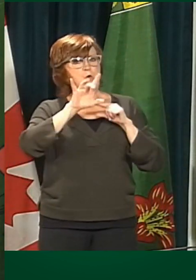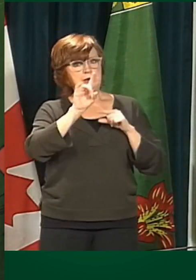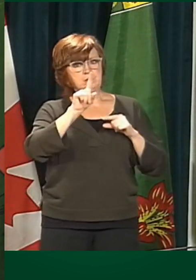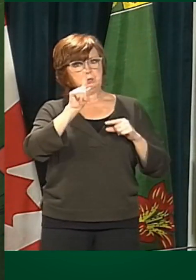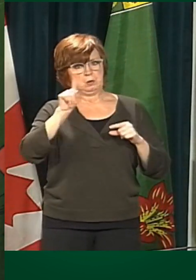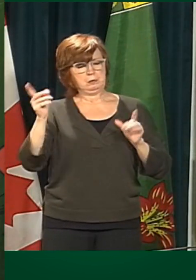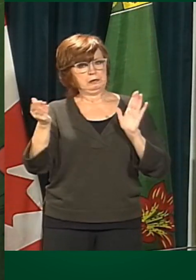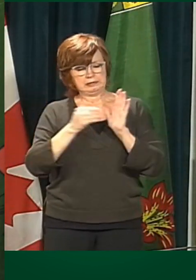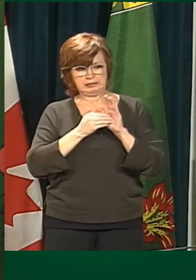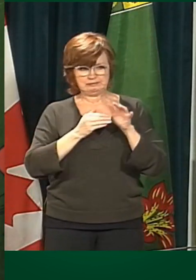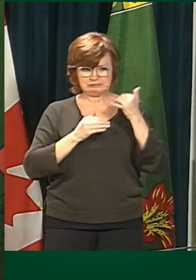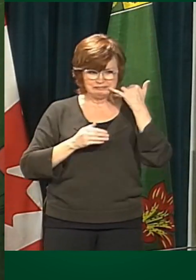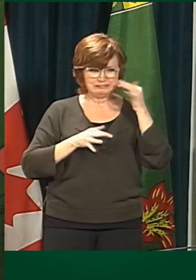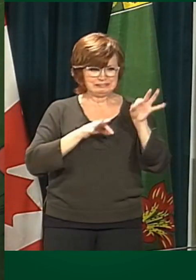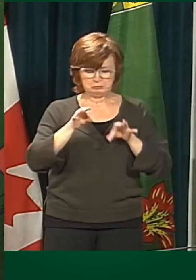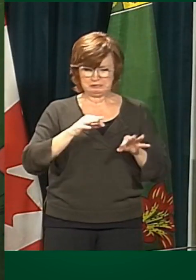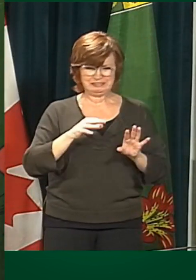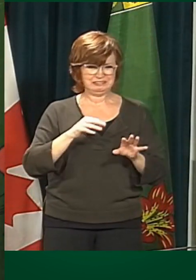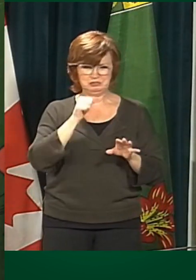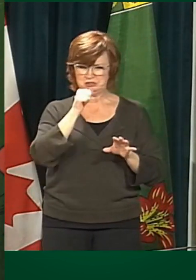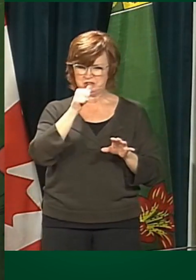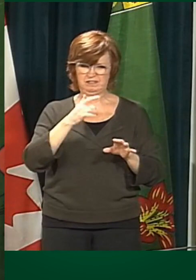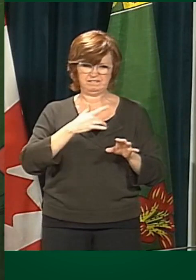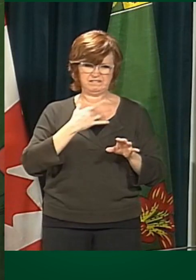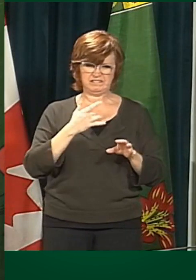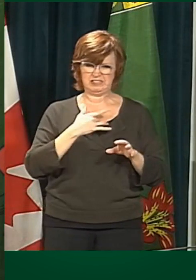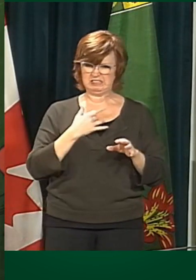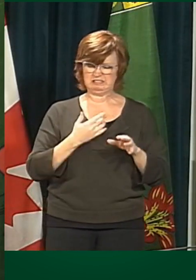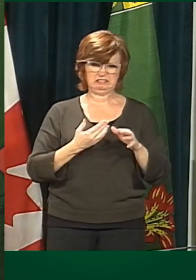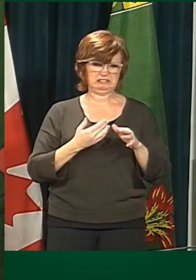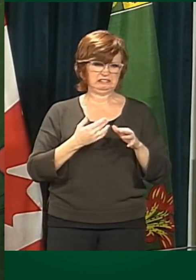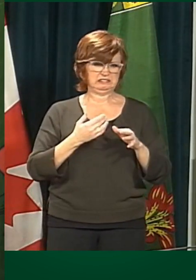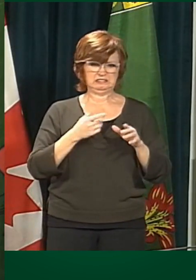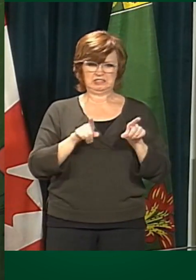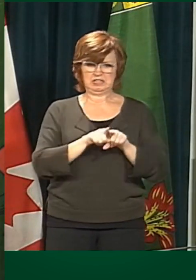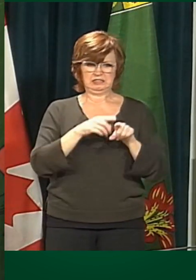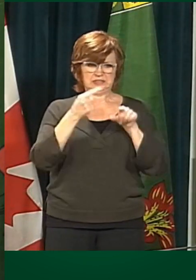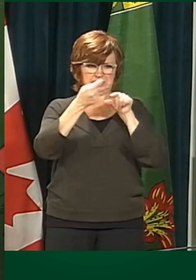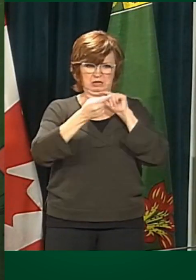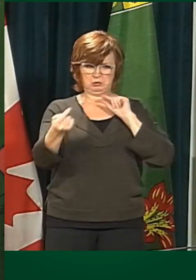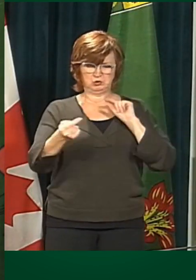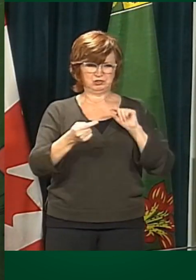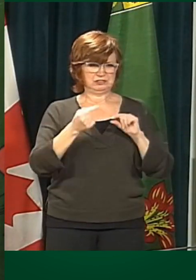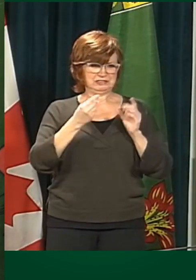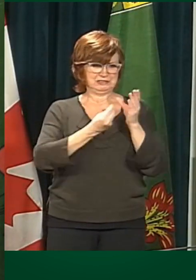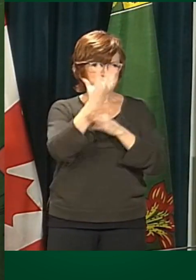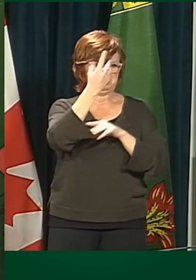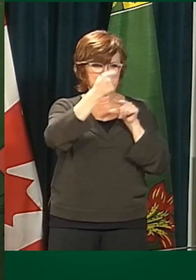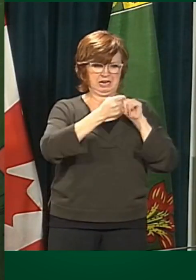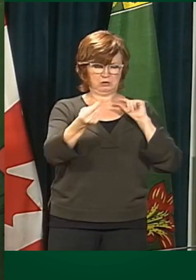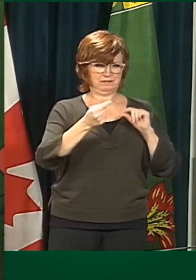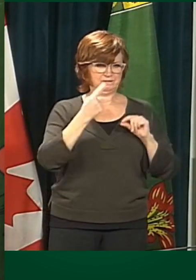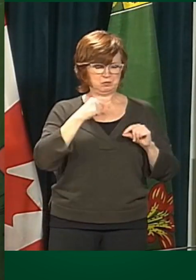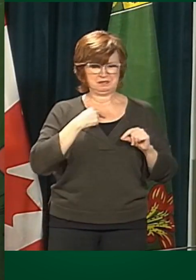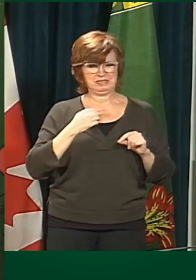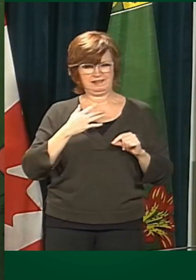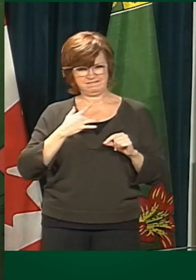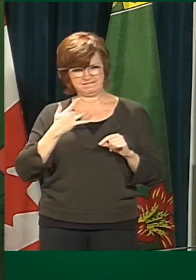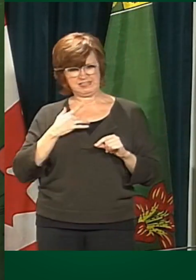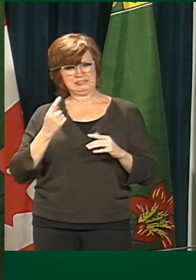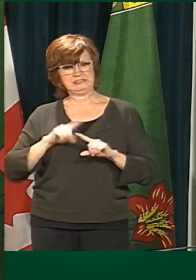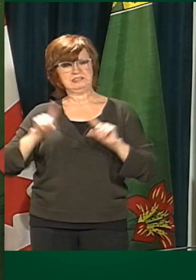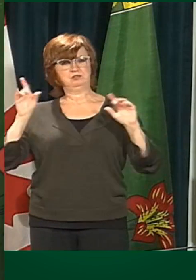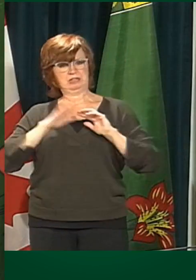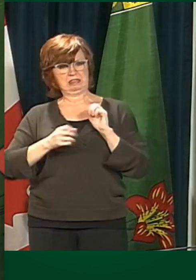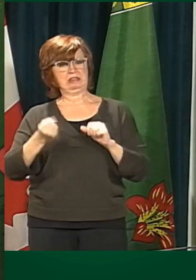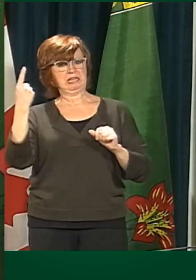in spring. And then that may be a prompt to seek further testing. But I think the context is very important. But obviously in this, we always say stay home